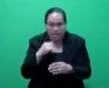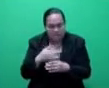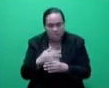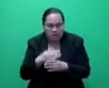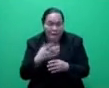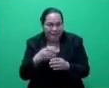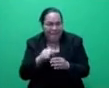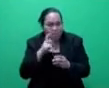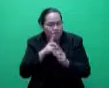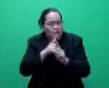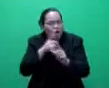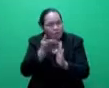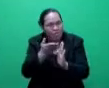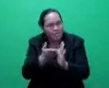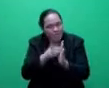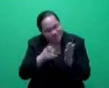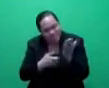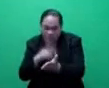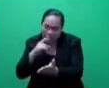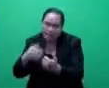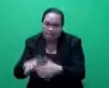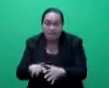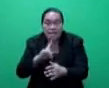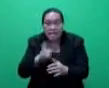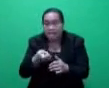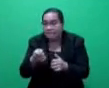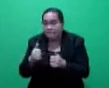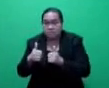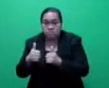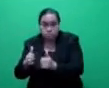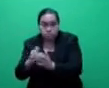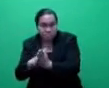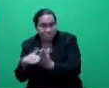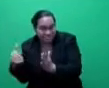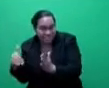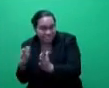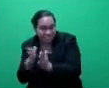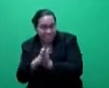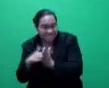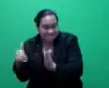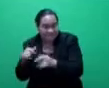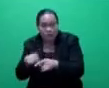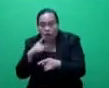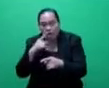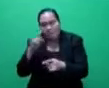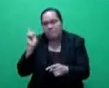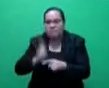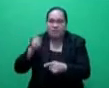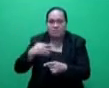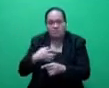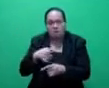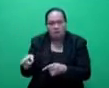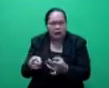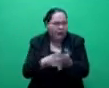certain conditions. Number 7, low-risk businesses are given the green light to start far more quickly, while